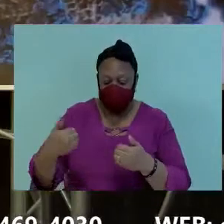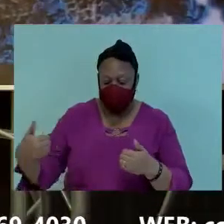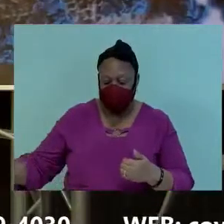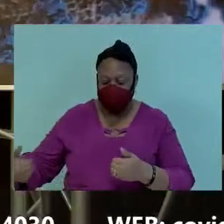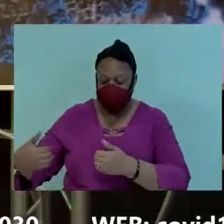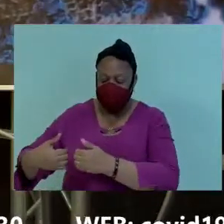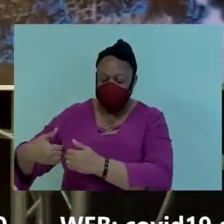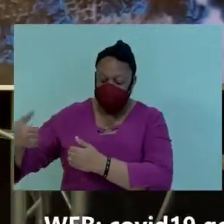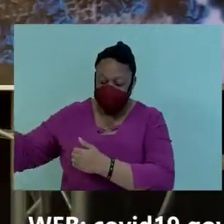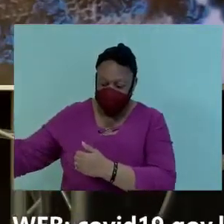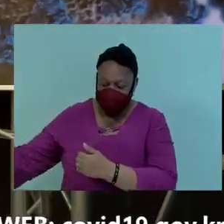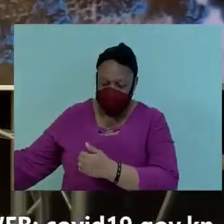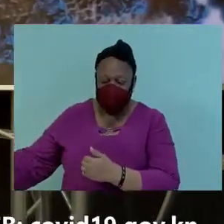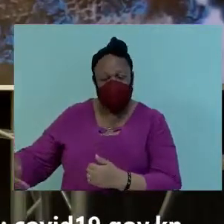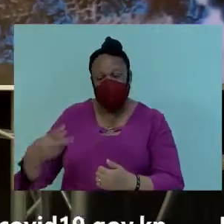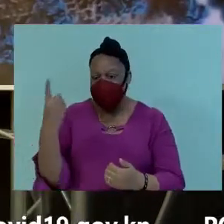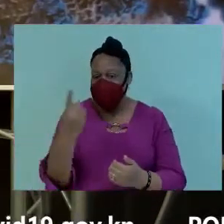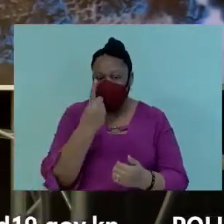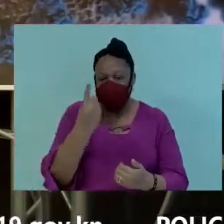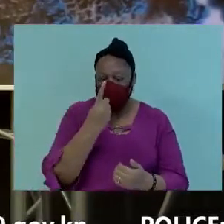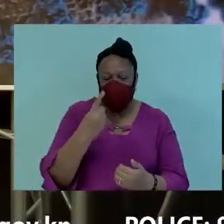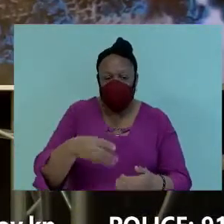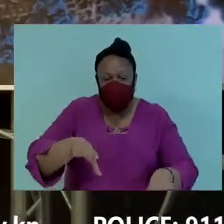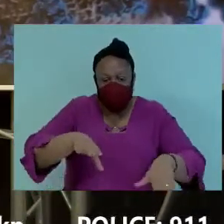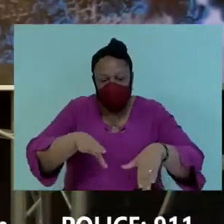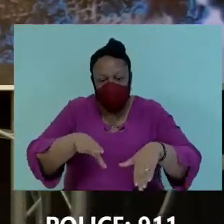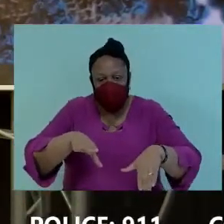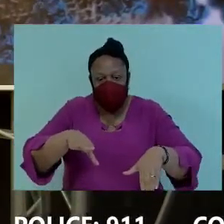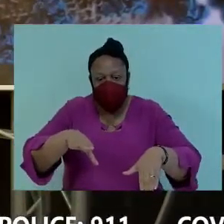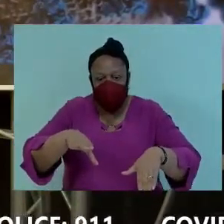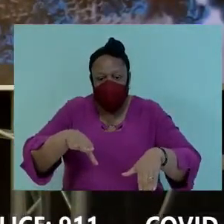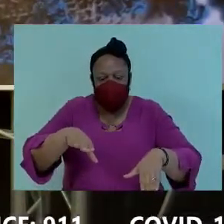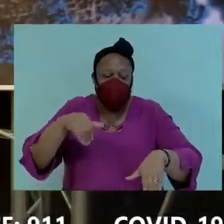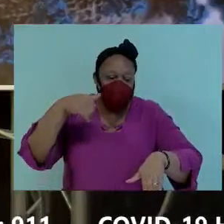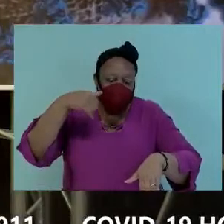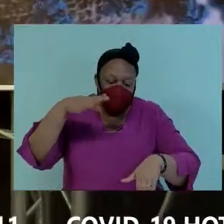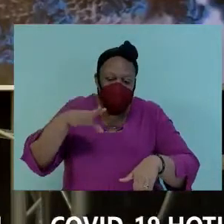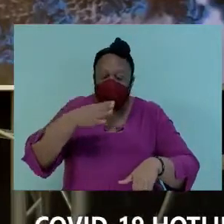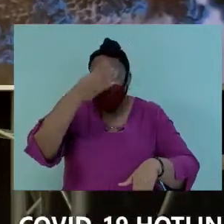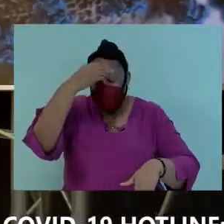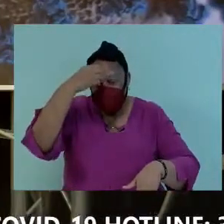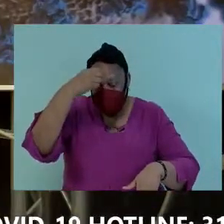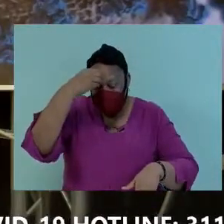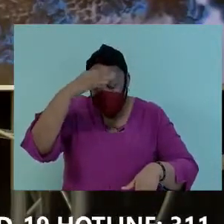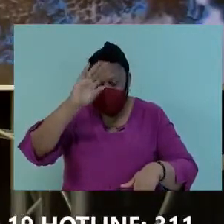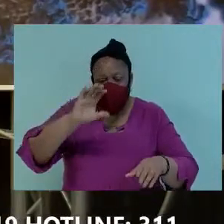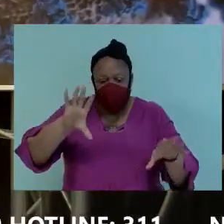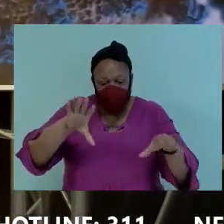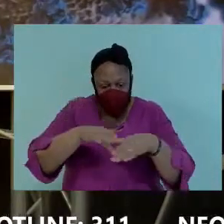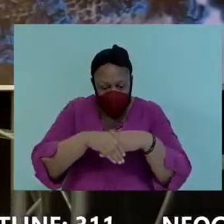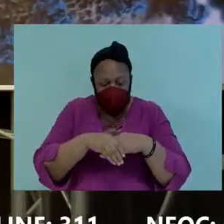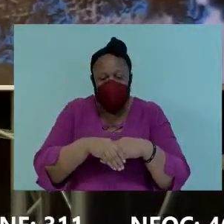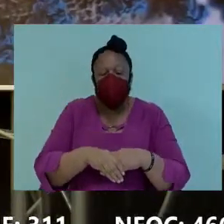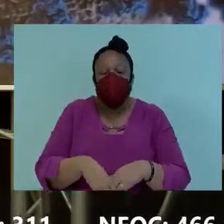and physical distancing protocols, as well as good hand hygiene and proper sanitation